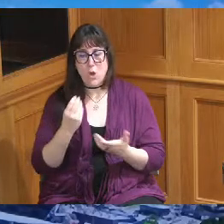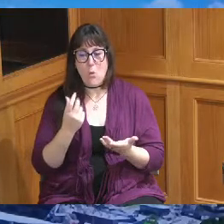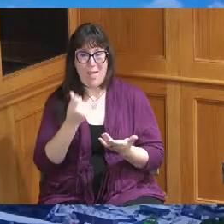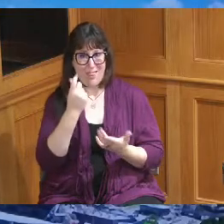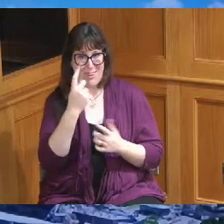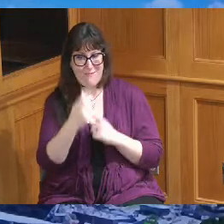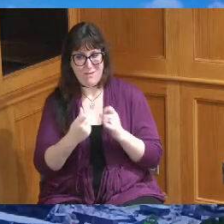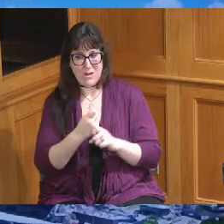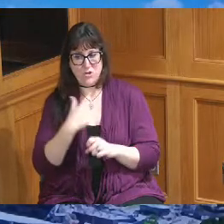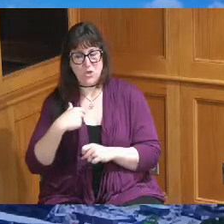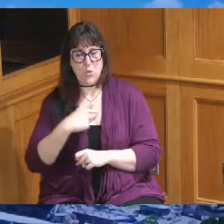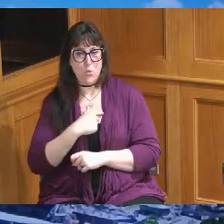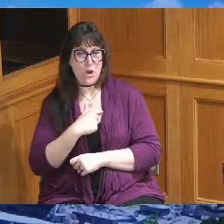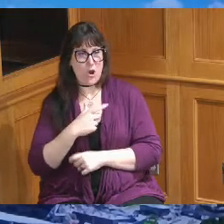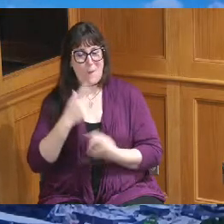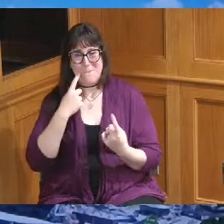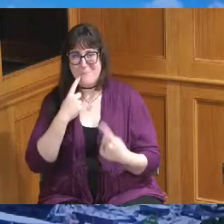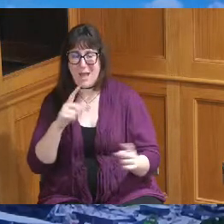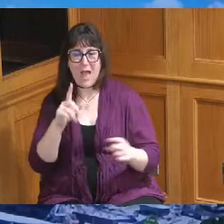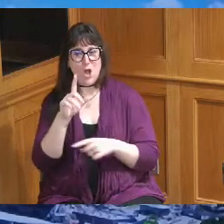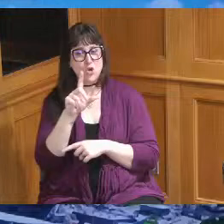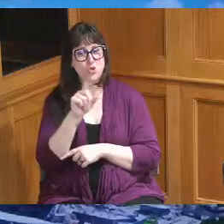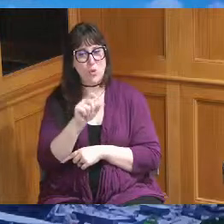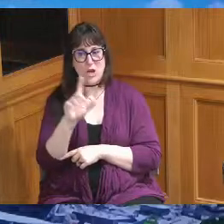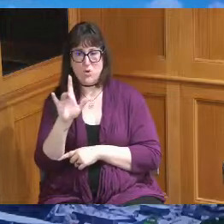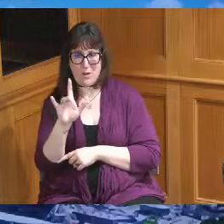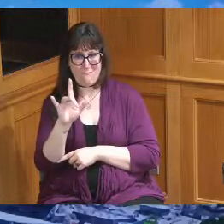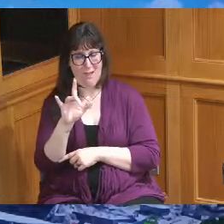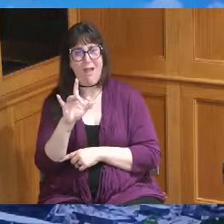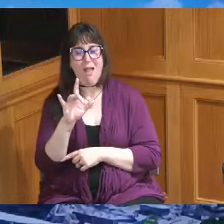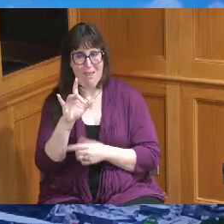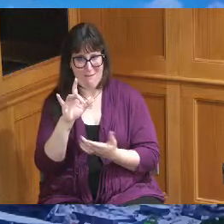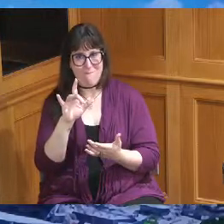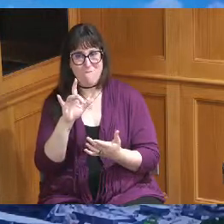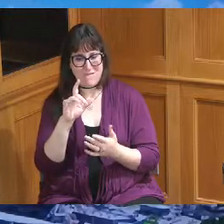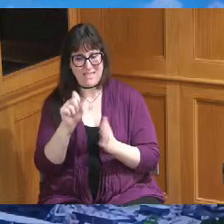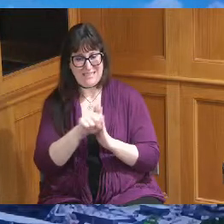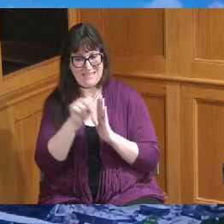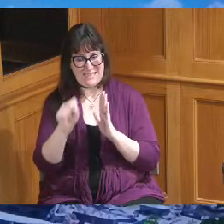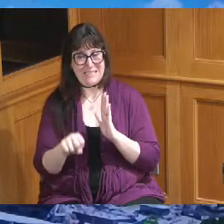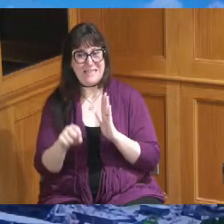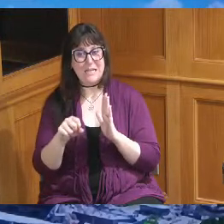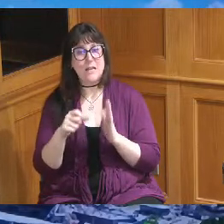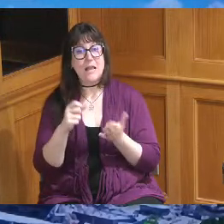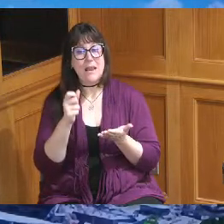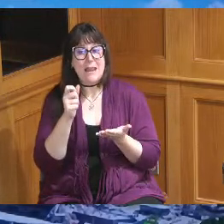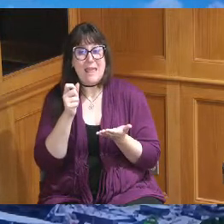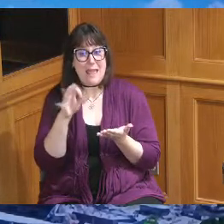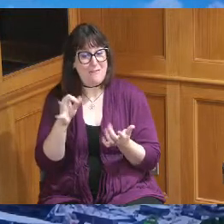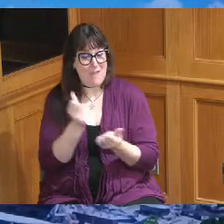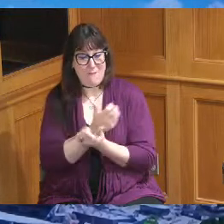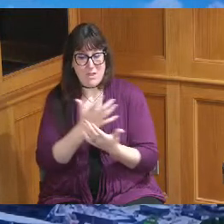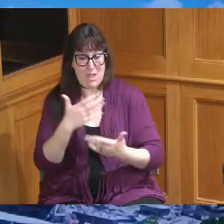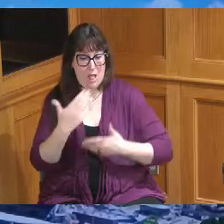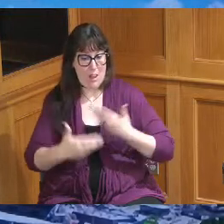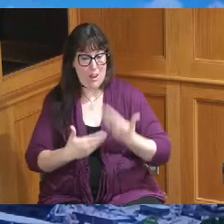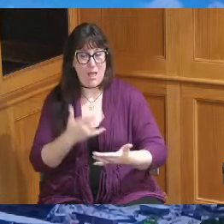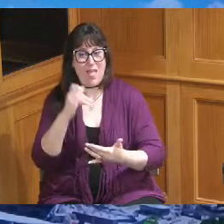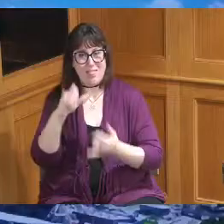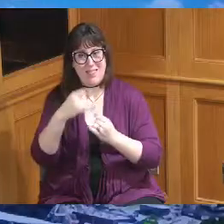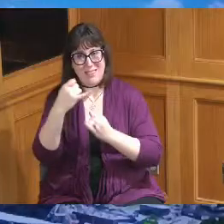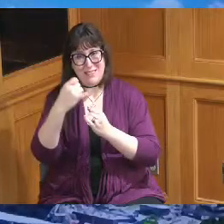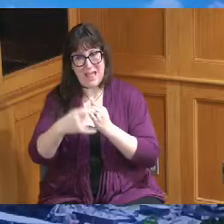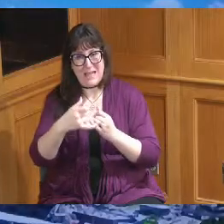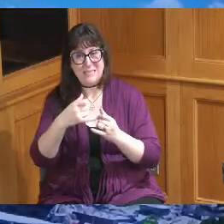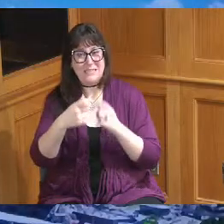capturing that final 2025 NFL season and improving the terms and conditions of that last year of the